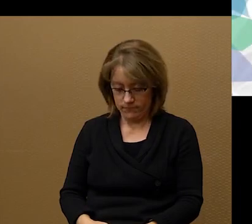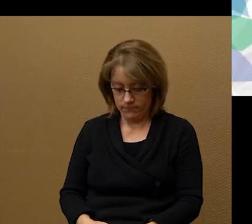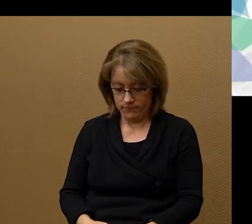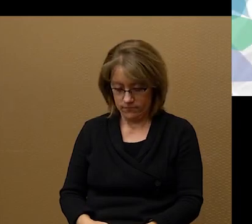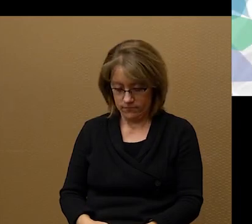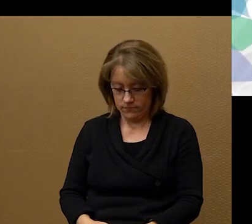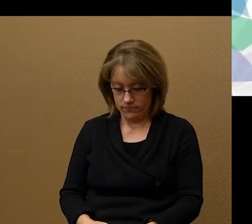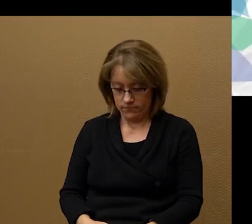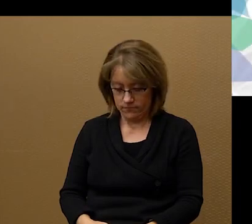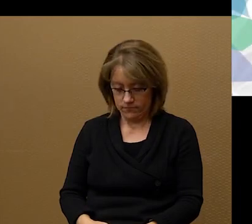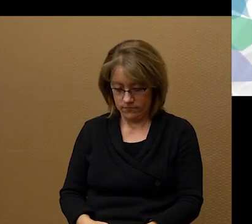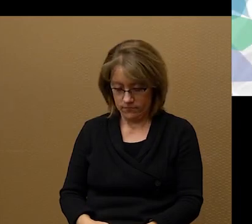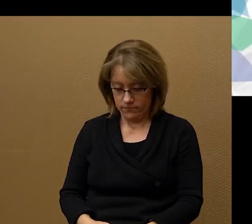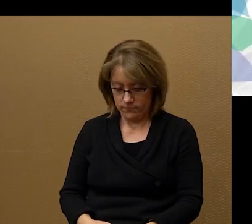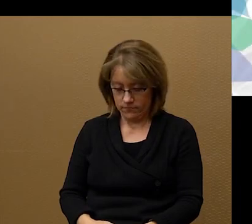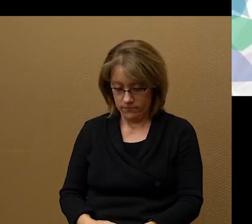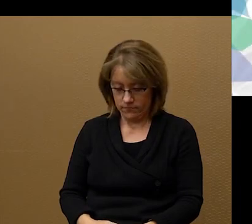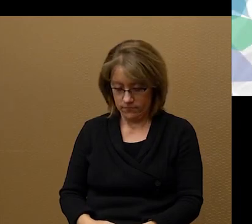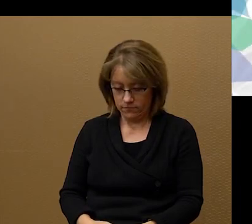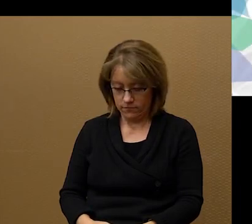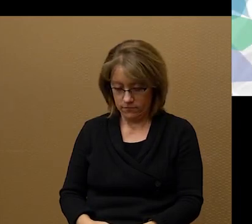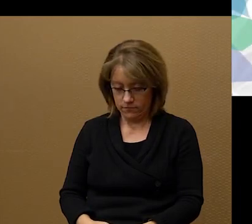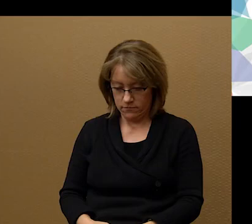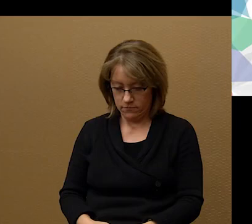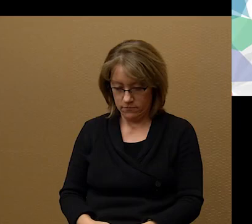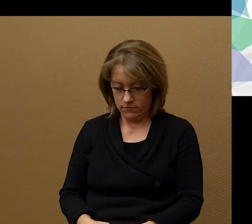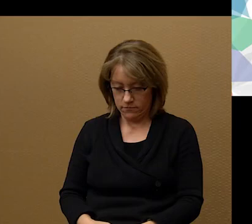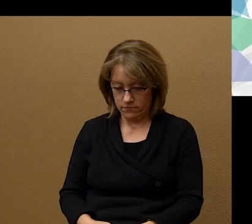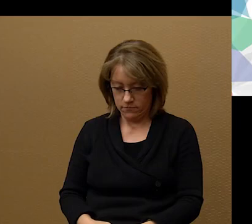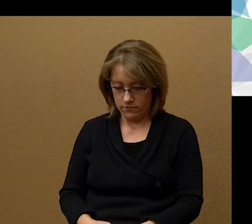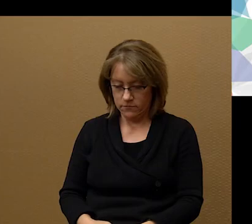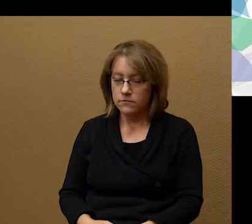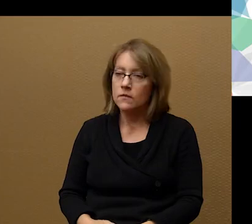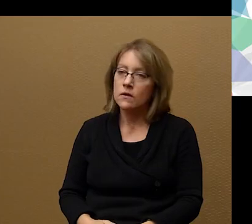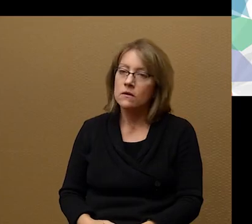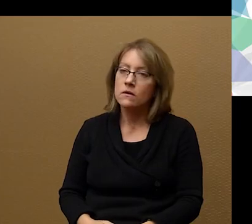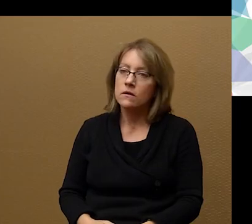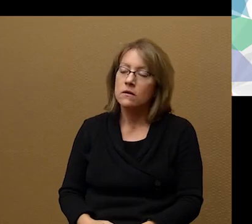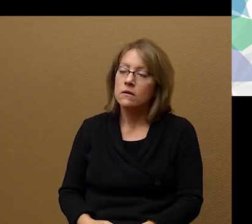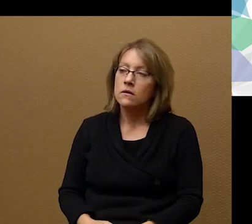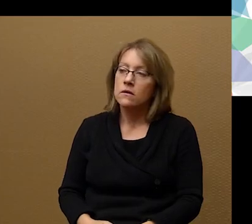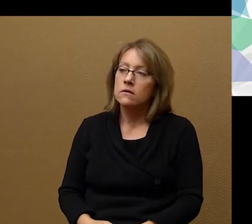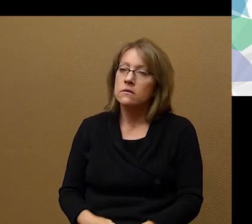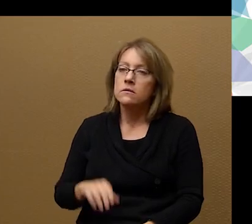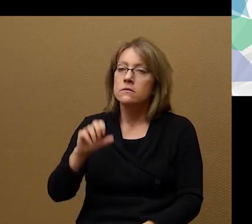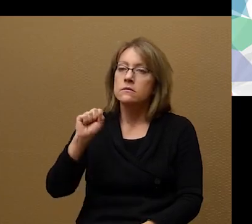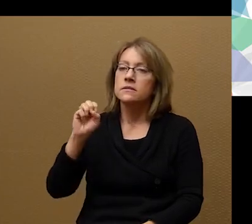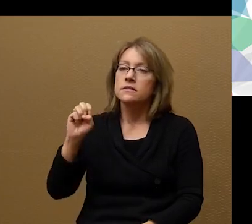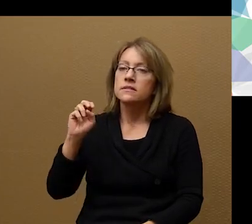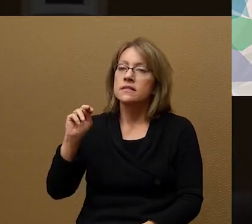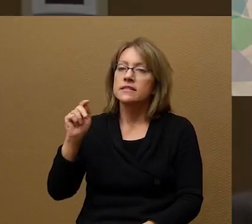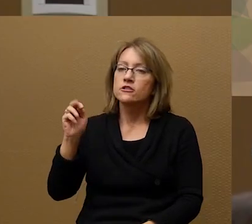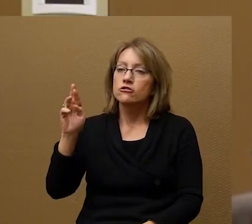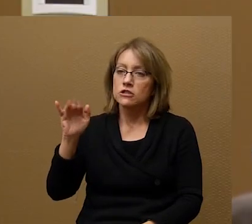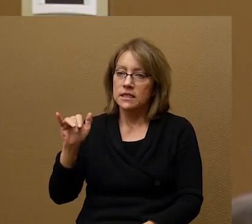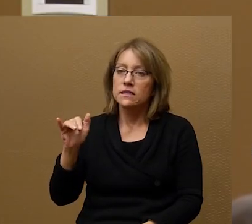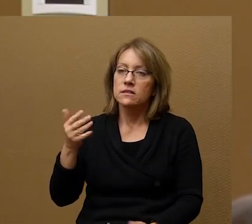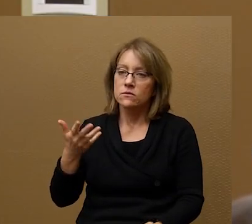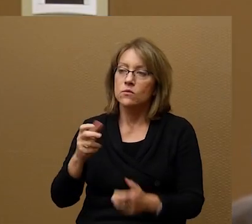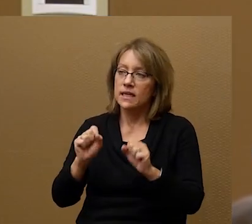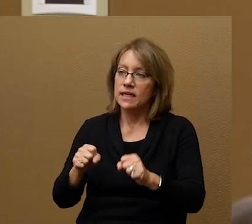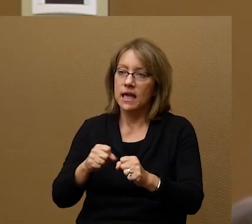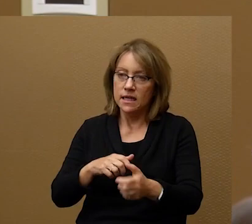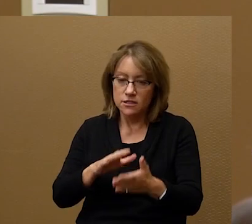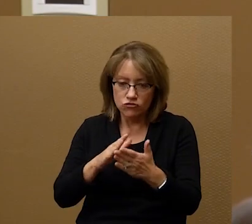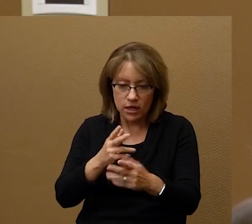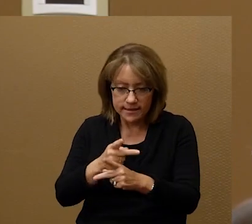So we talked a little bit about this. So for sensory, we can address those sensory needs if we think